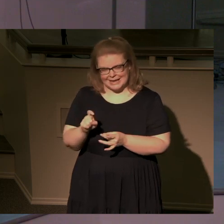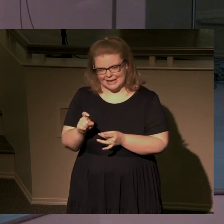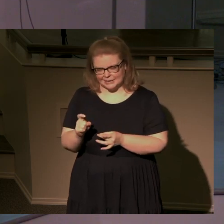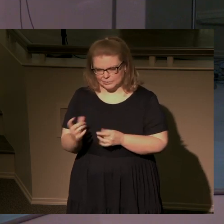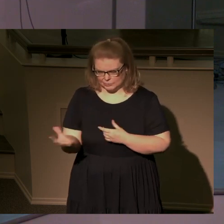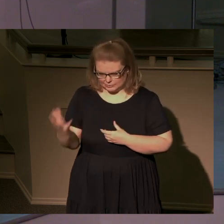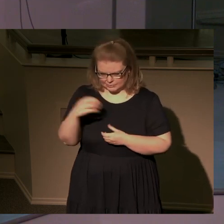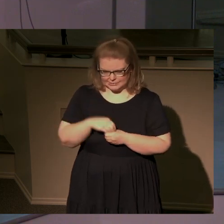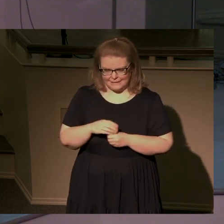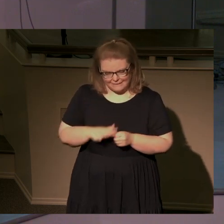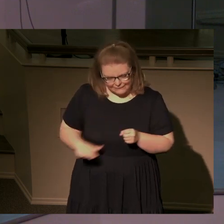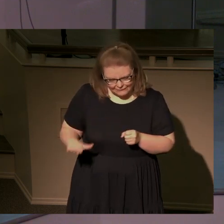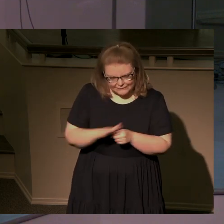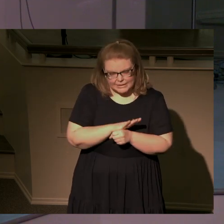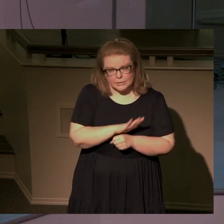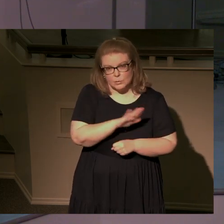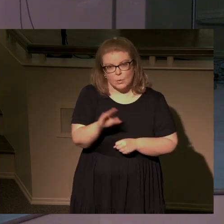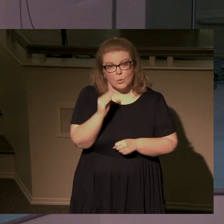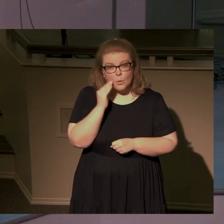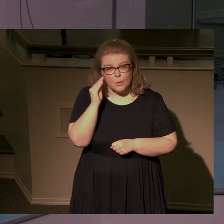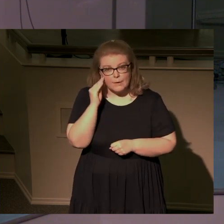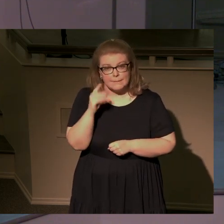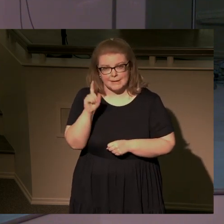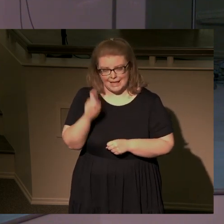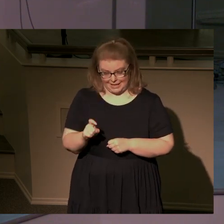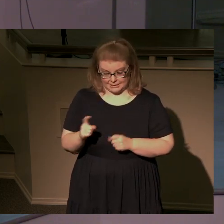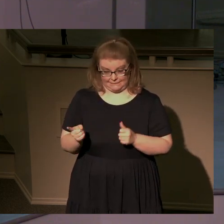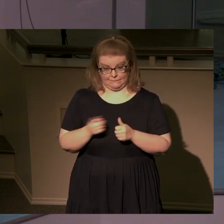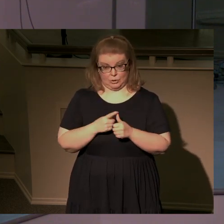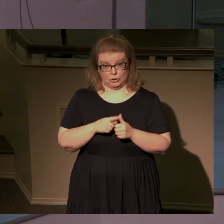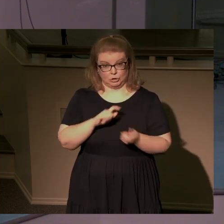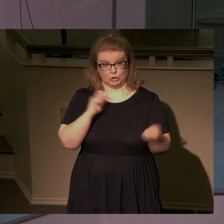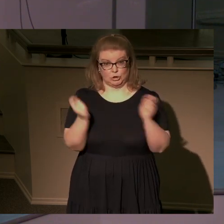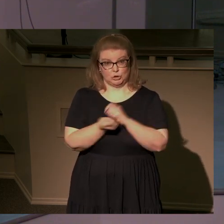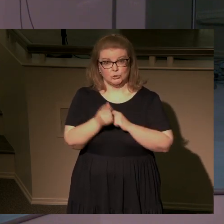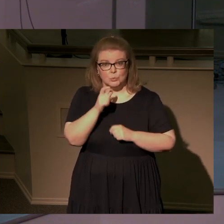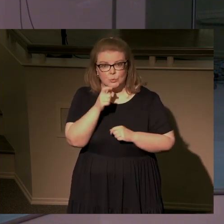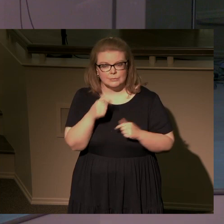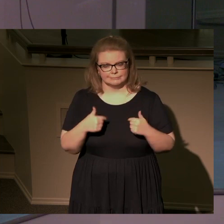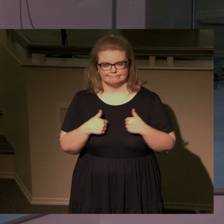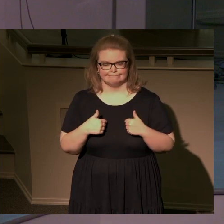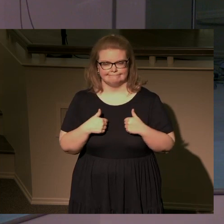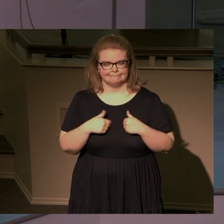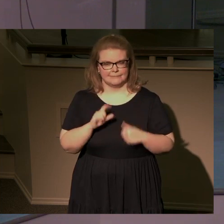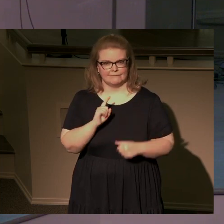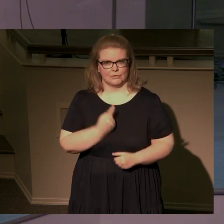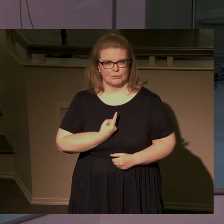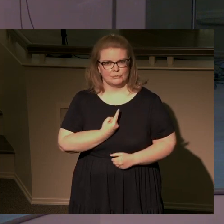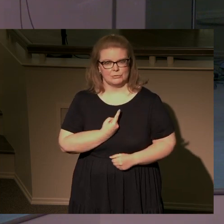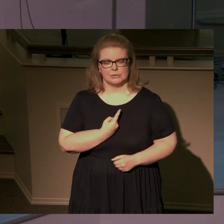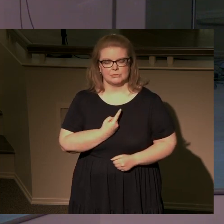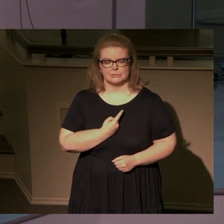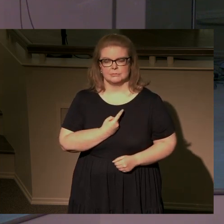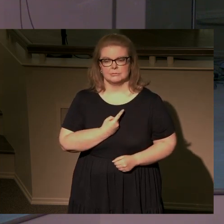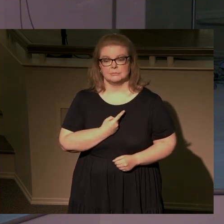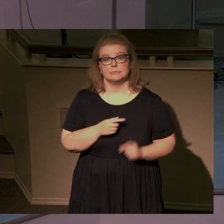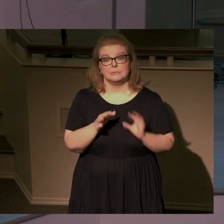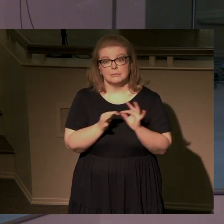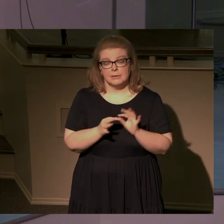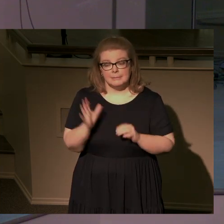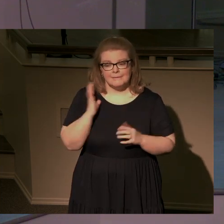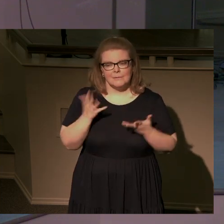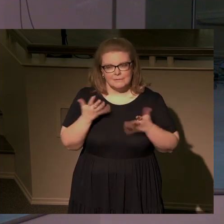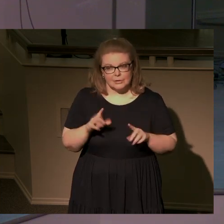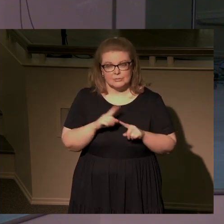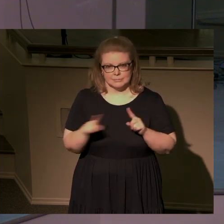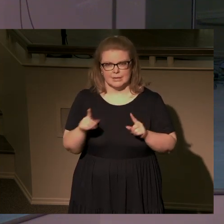your home, and He has to change you first. We've said this before, but I think we need to say it again.